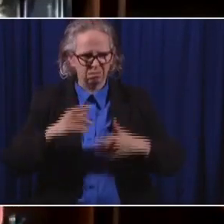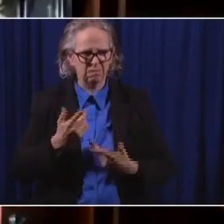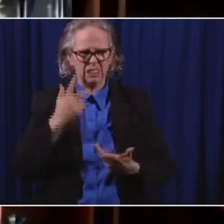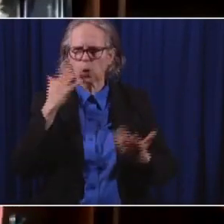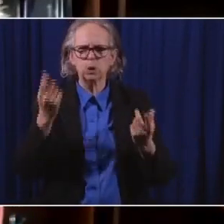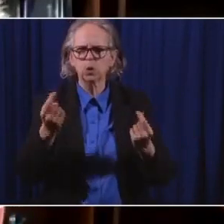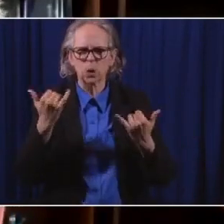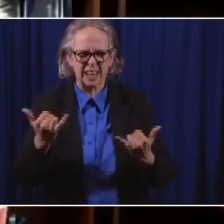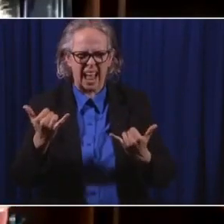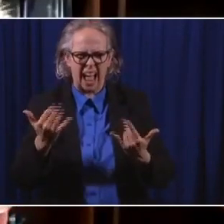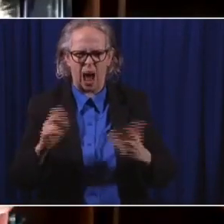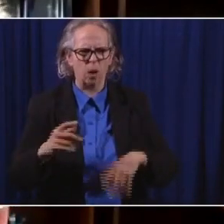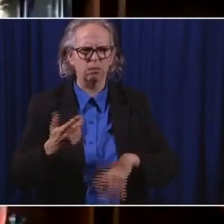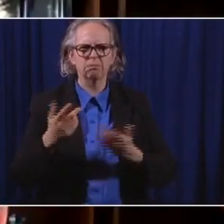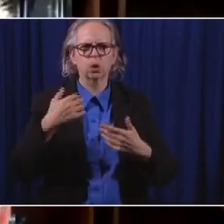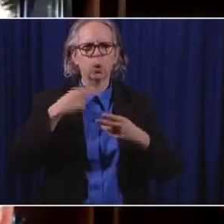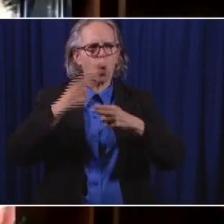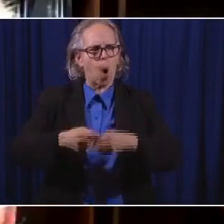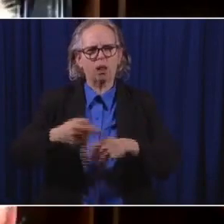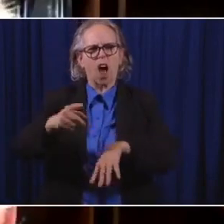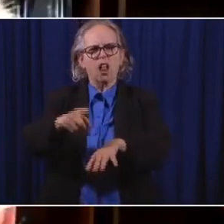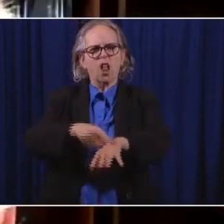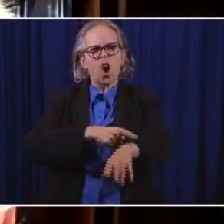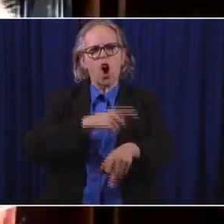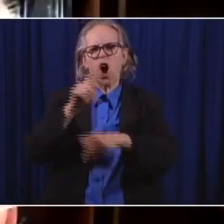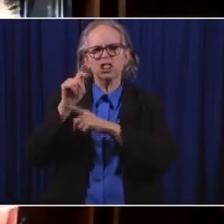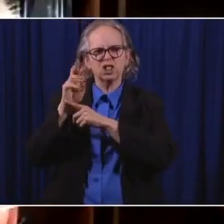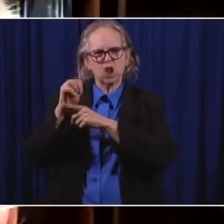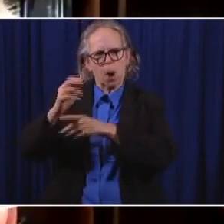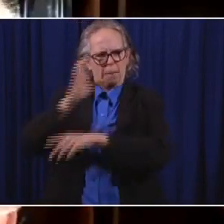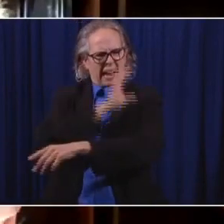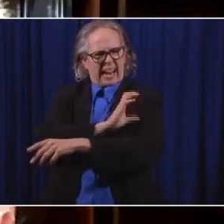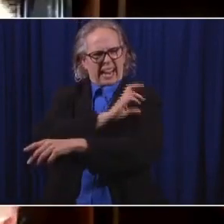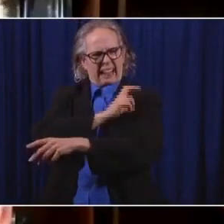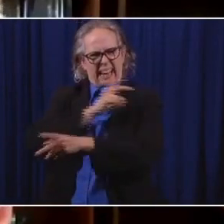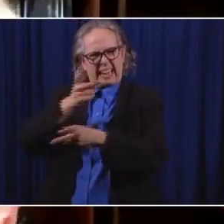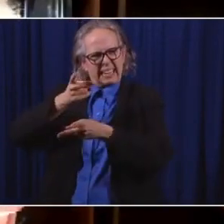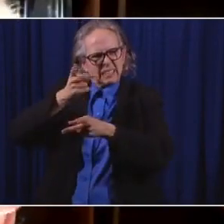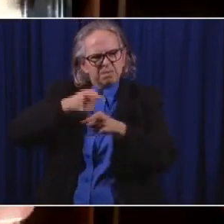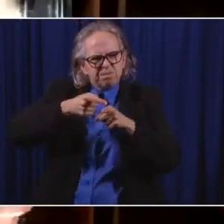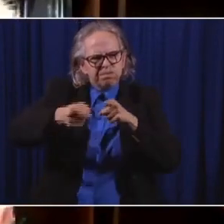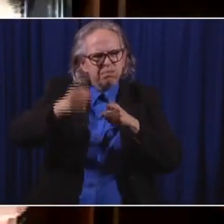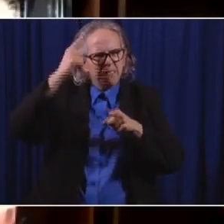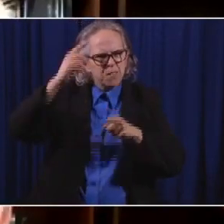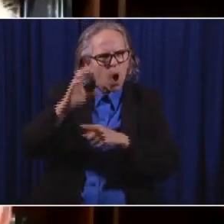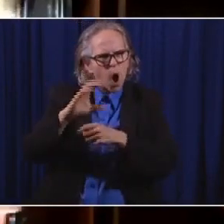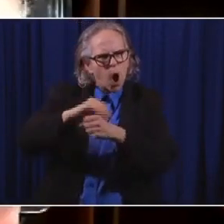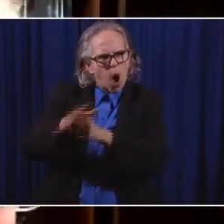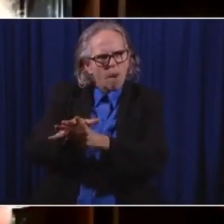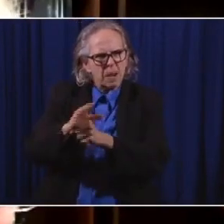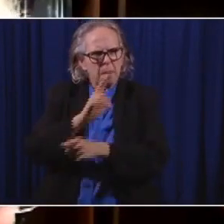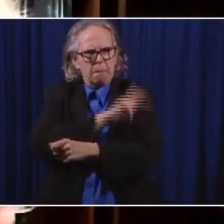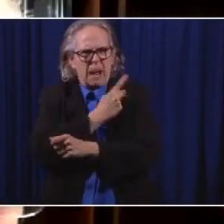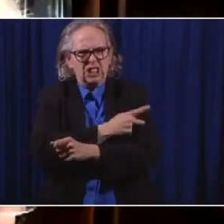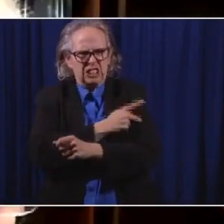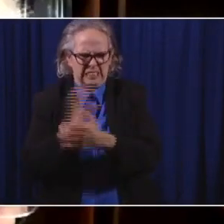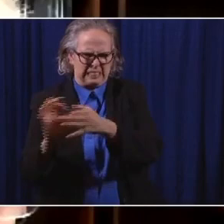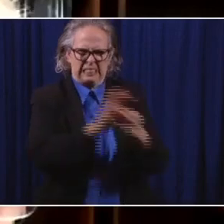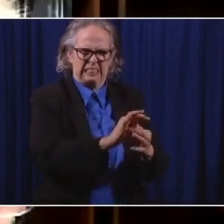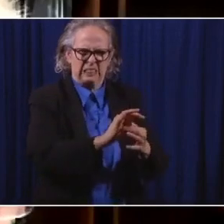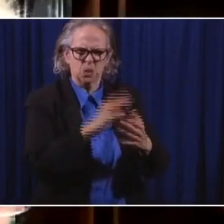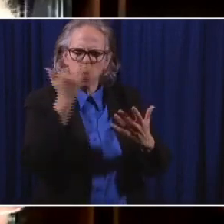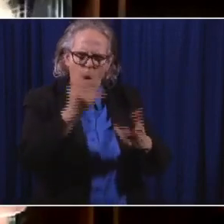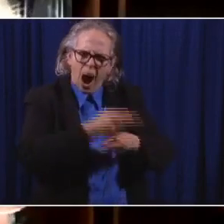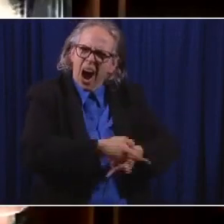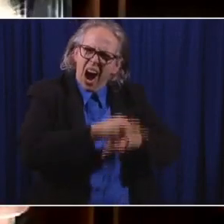them through this recovery period. So it's not always a very simple recovery. It isn't a large number of